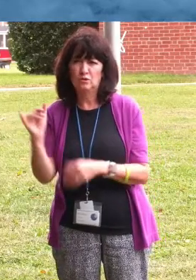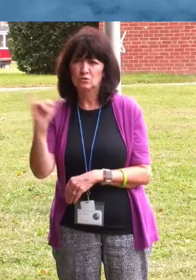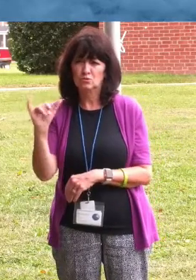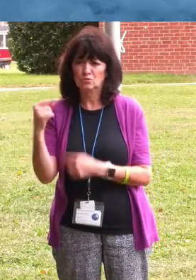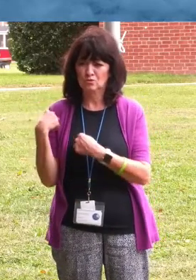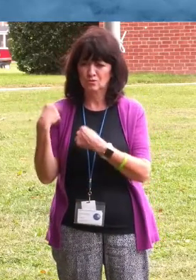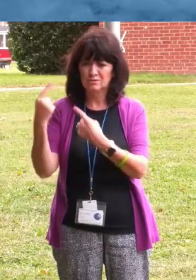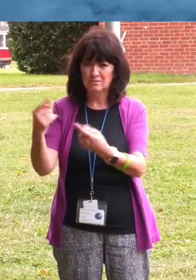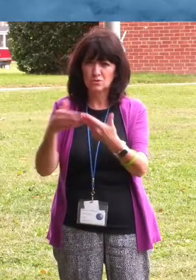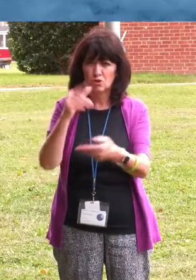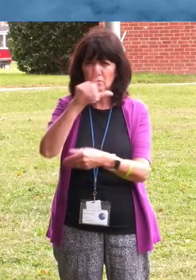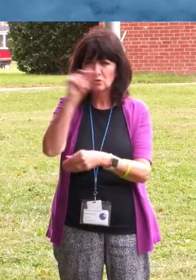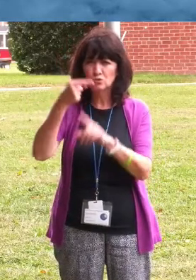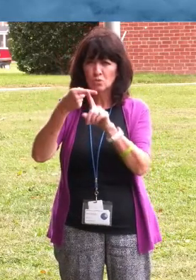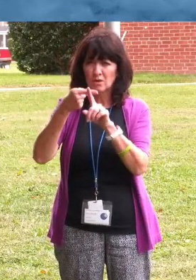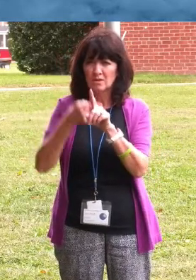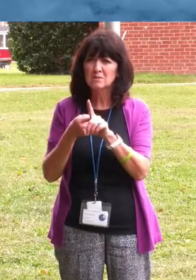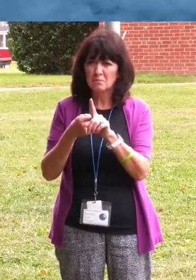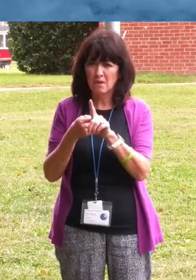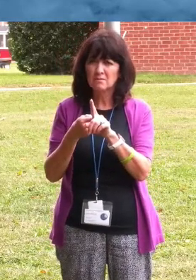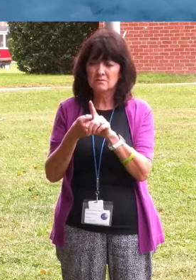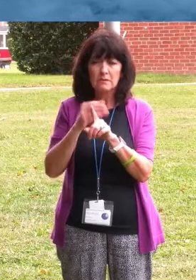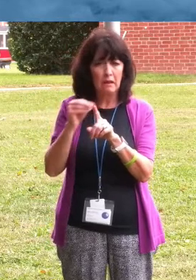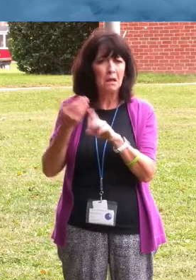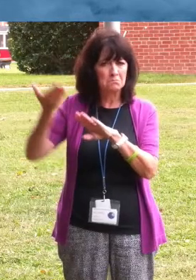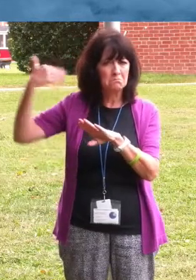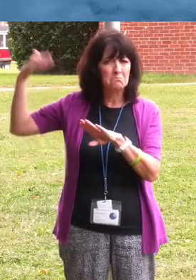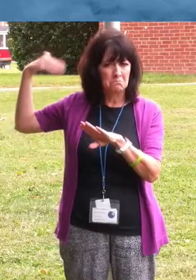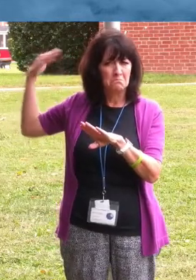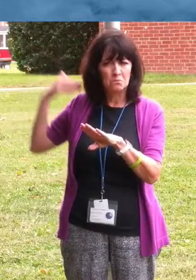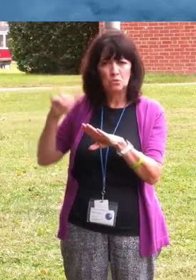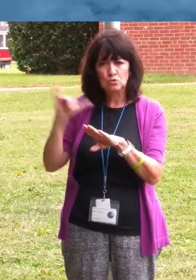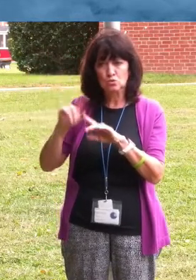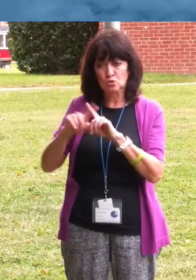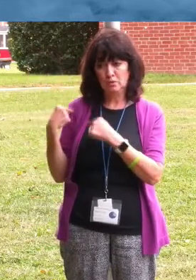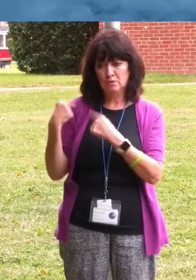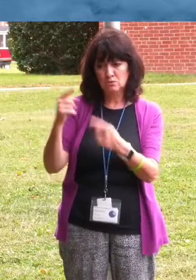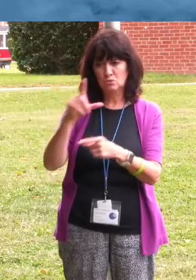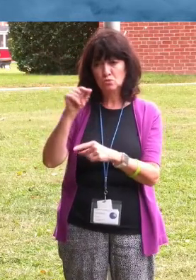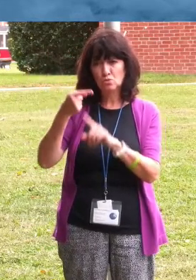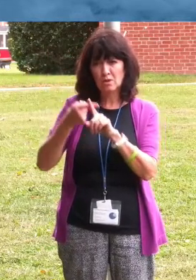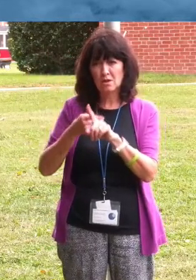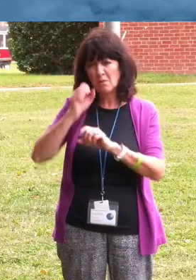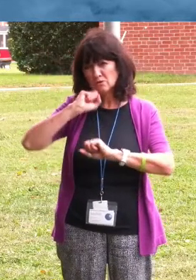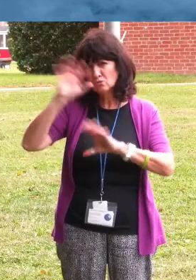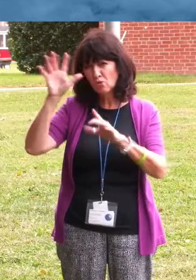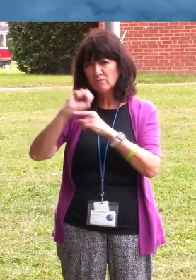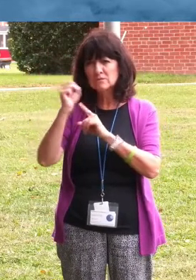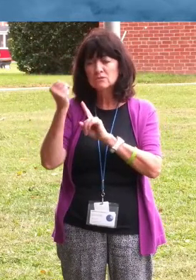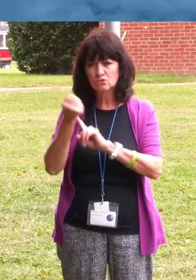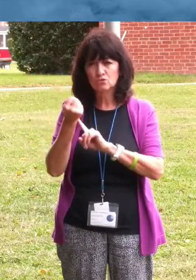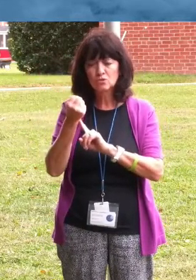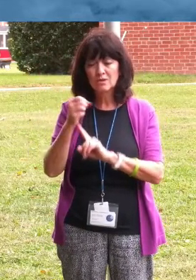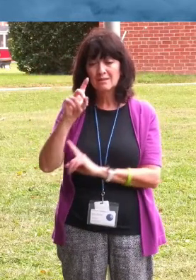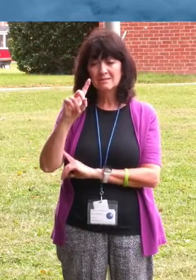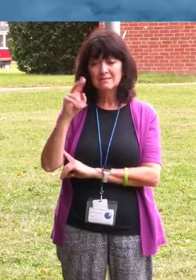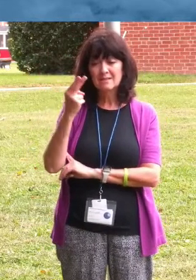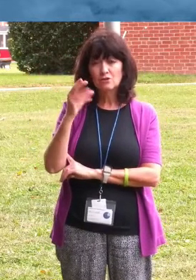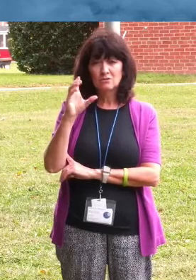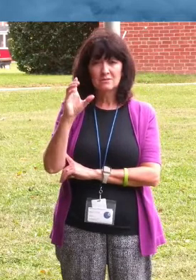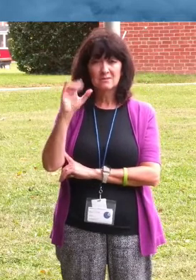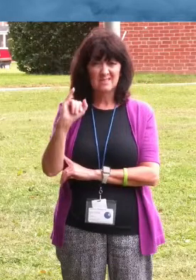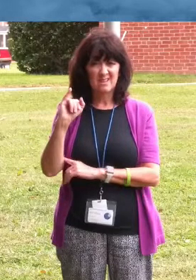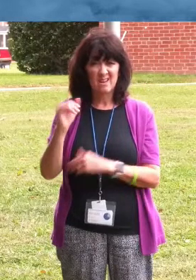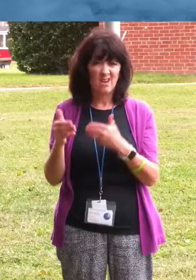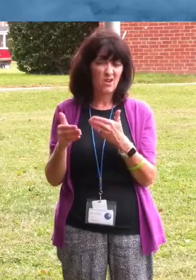and certainly far beyond that. When DHCI opened its doors nearly a century